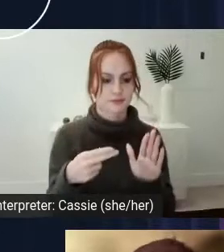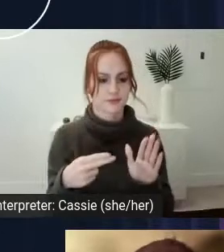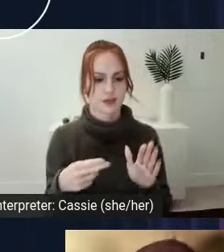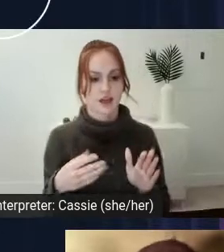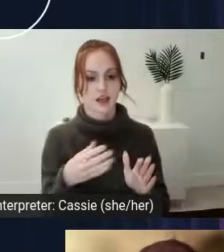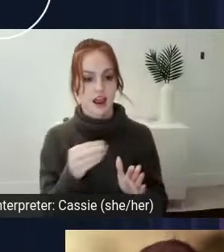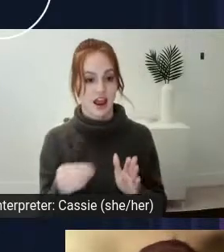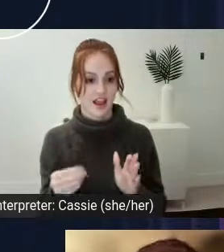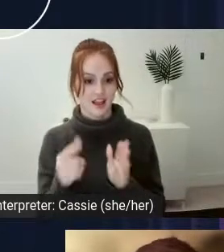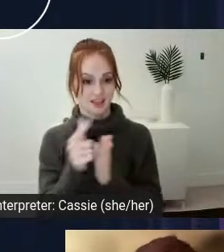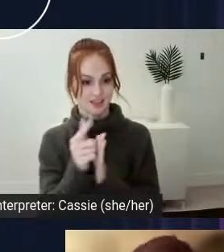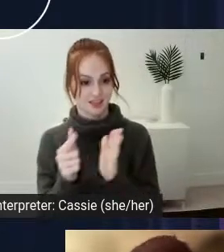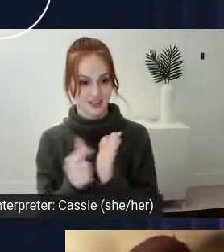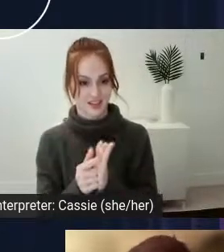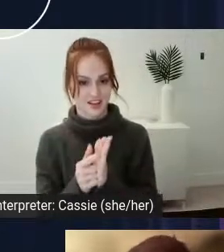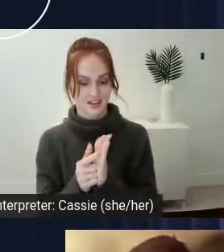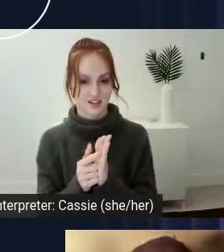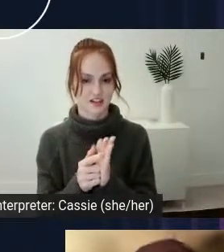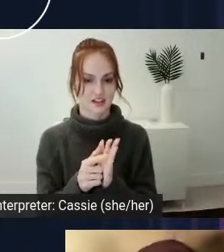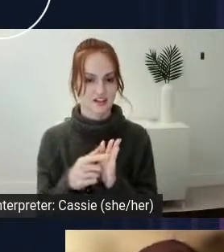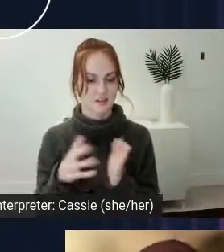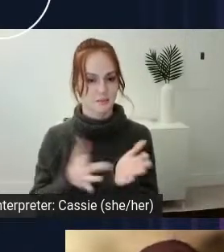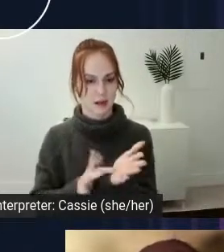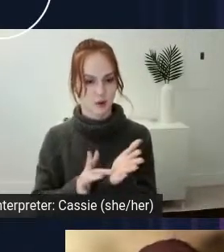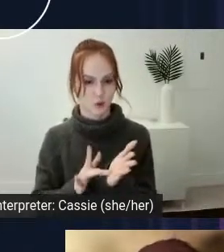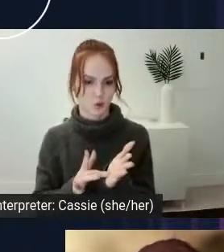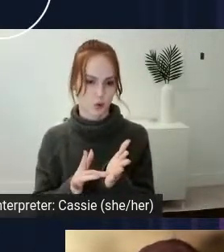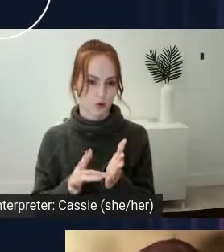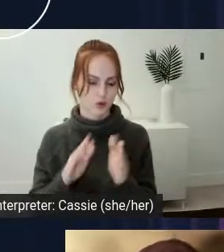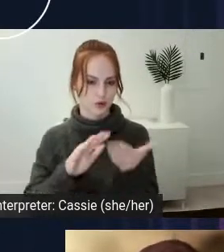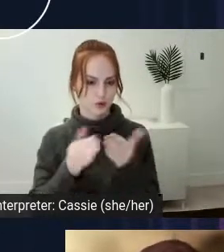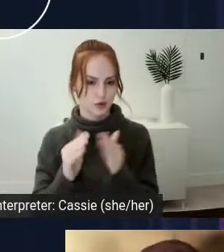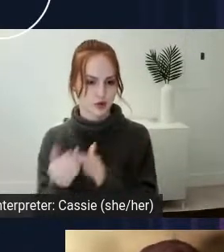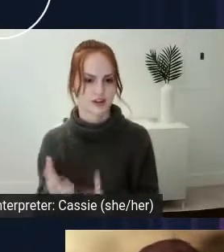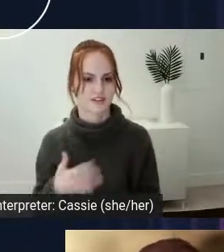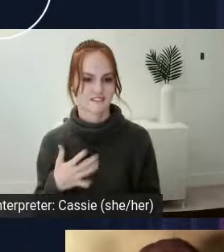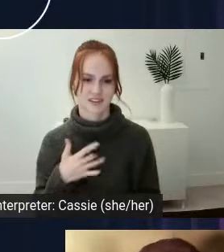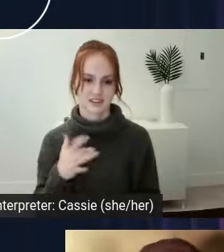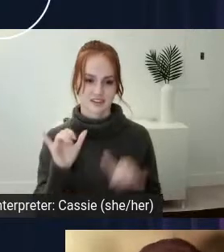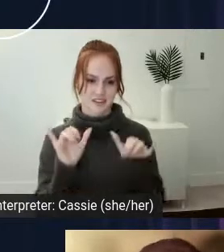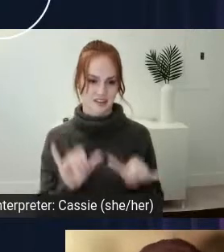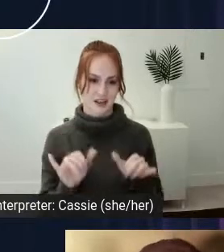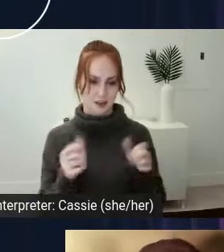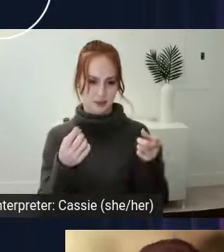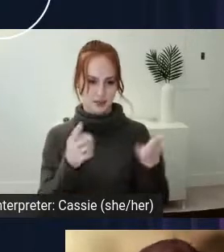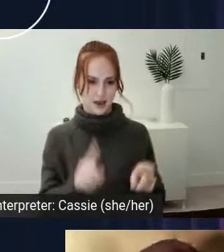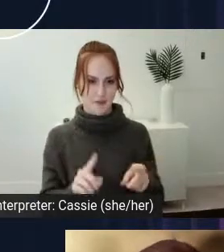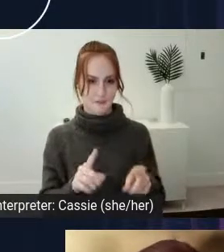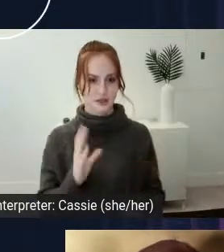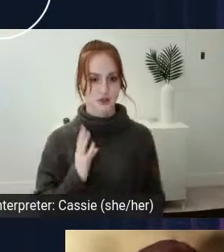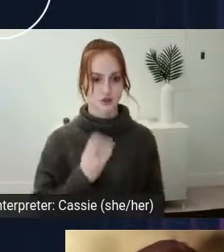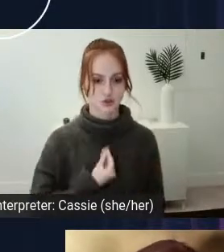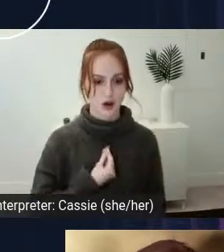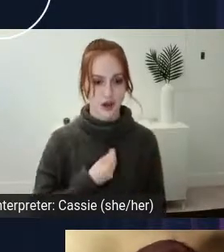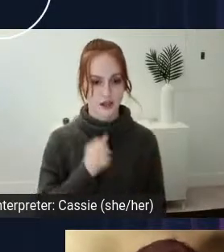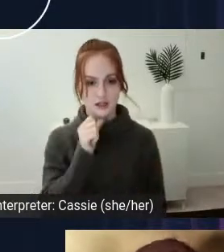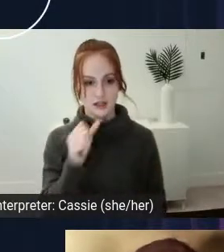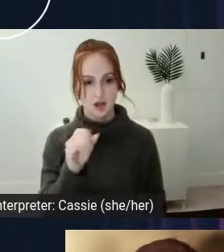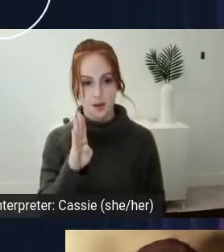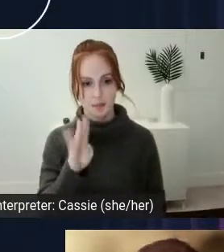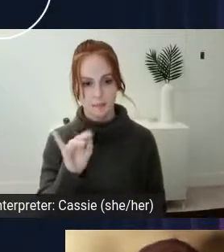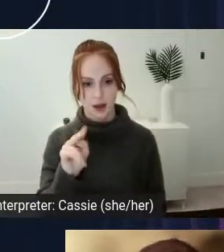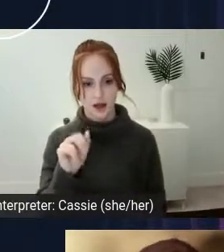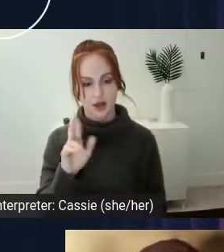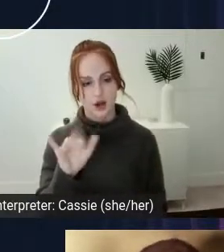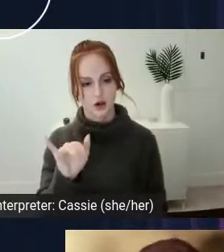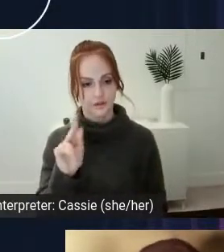community. And this feels so similar to what's happening to trans and non-binary folks who are pushing